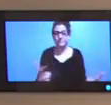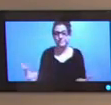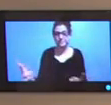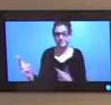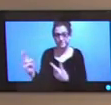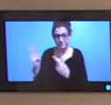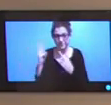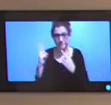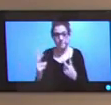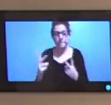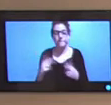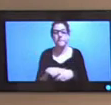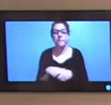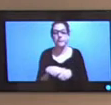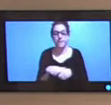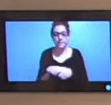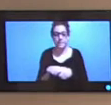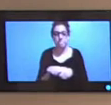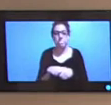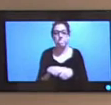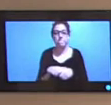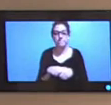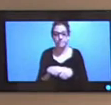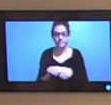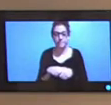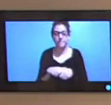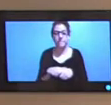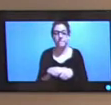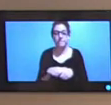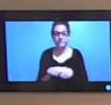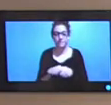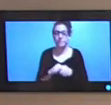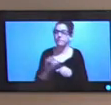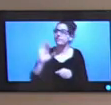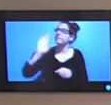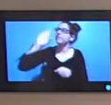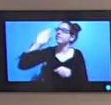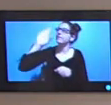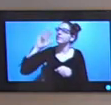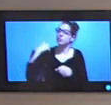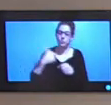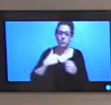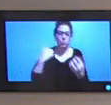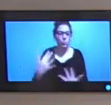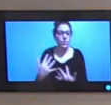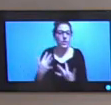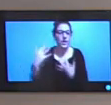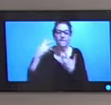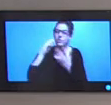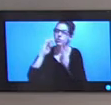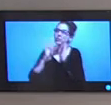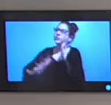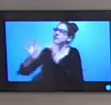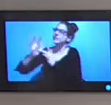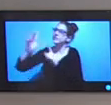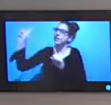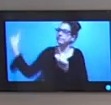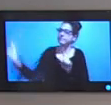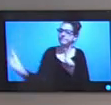triumph cast before him, their diadems of